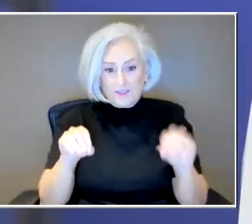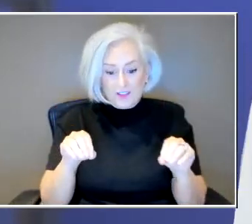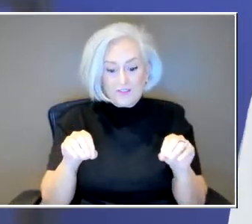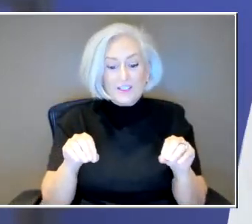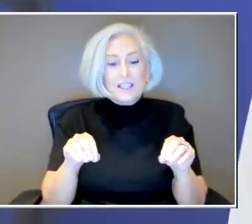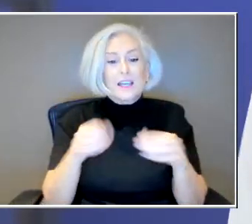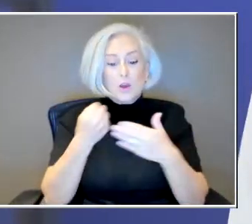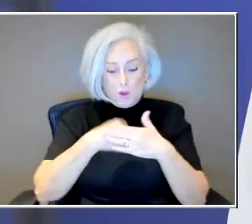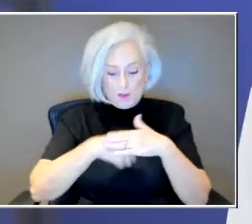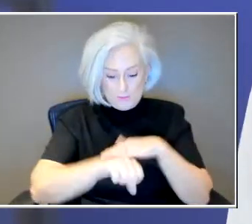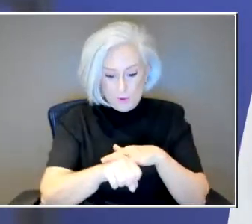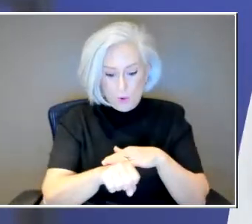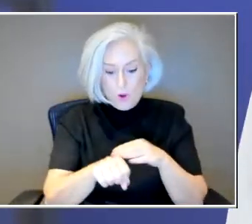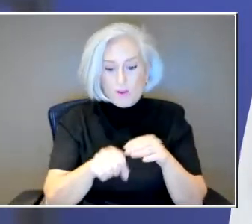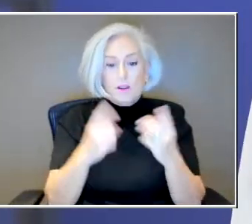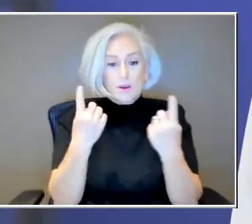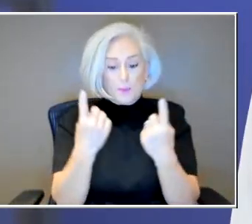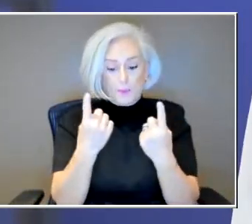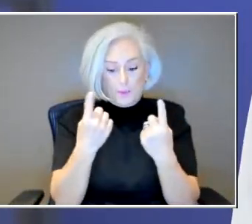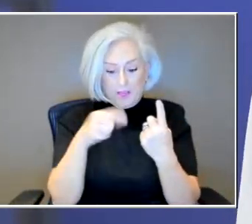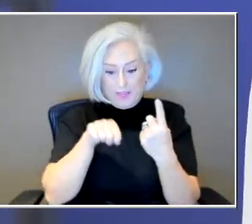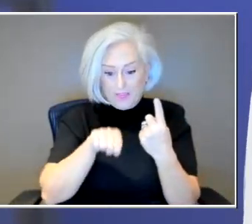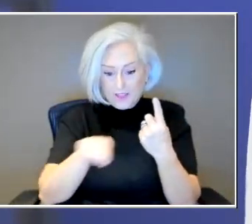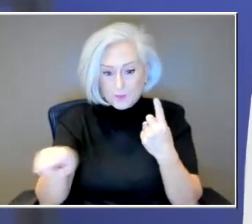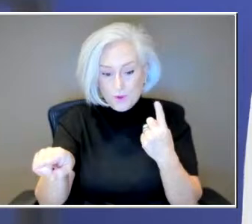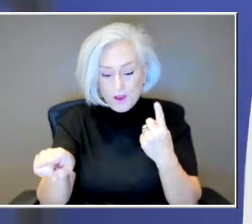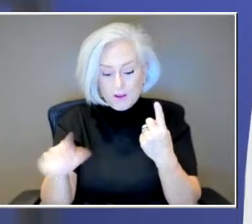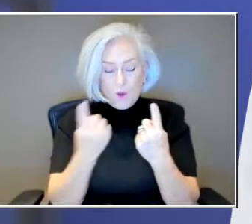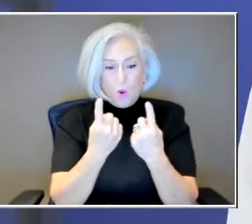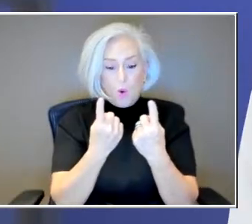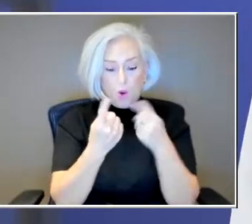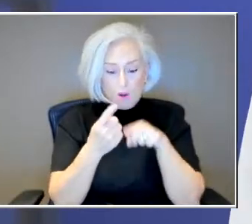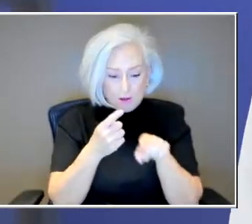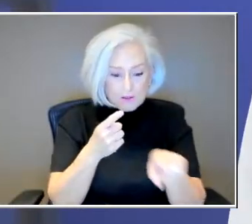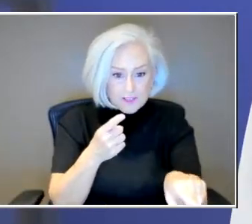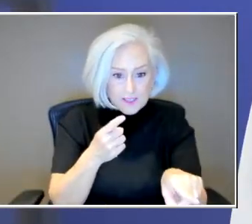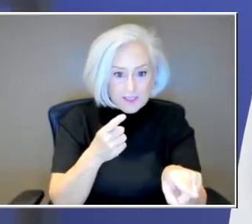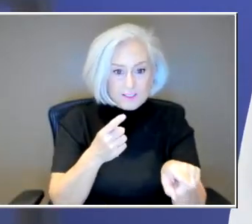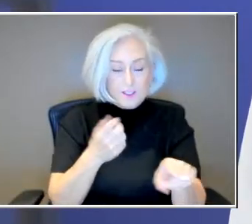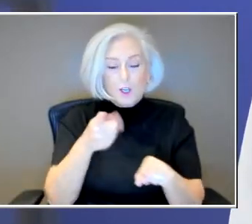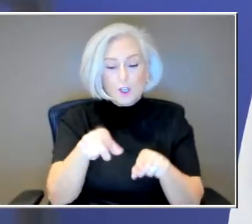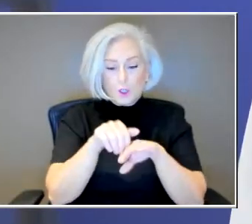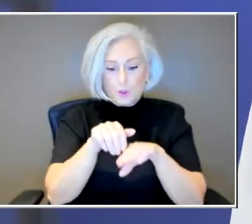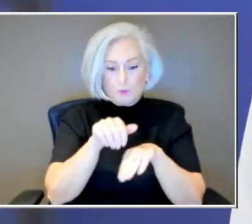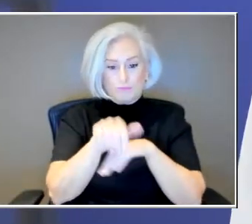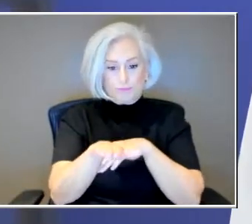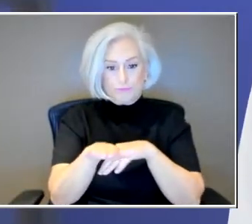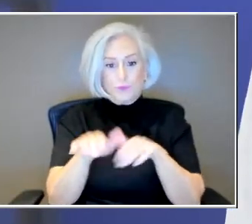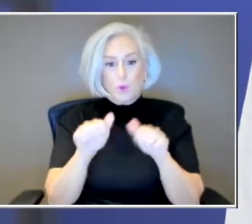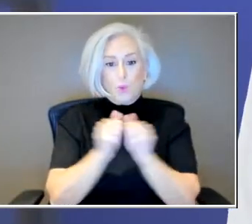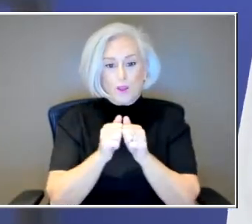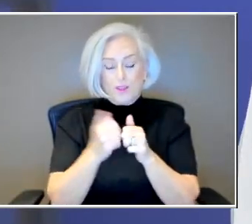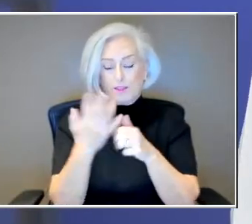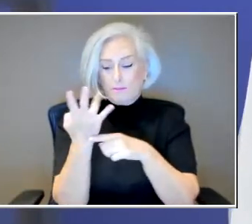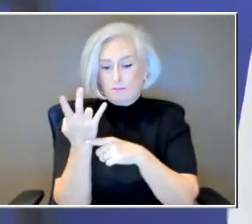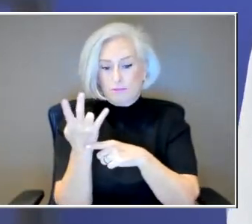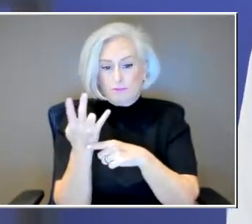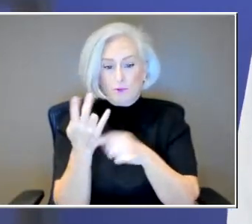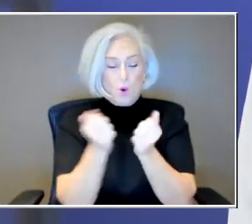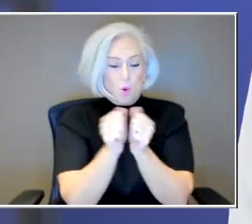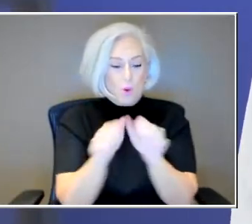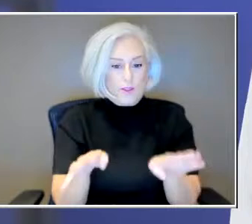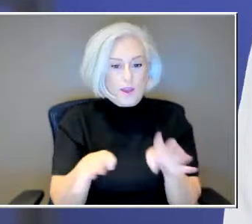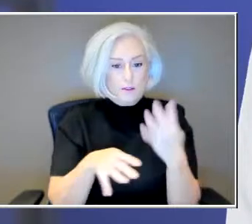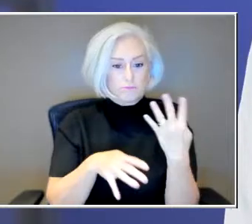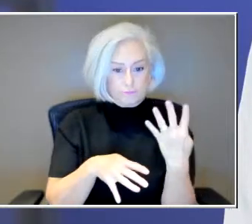coin with each pregnancy, whether you pass on the copy with the mutation or the one without. And that's how we provide counseling to